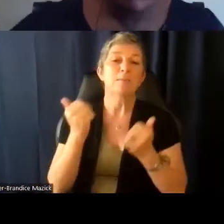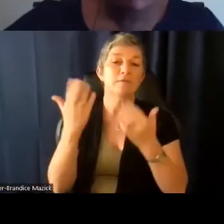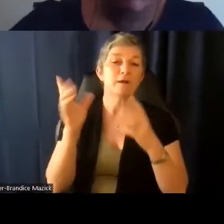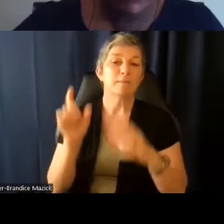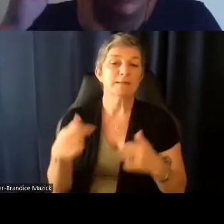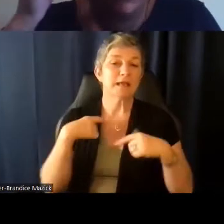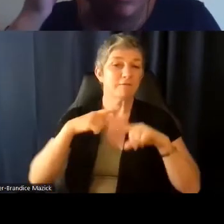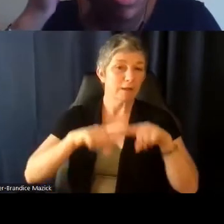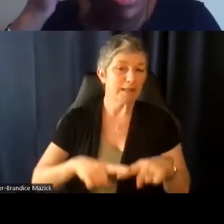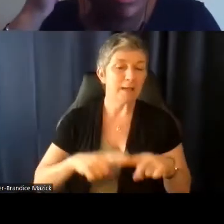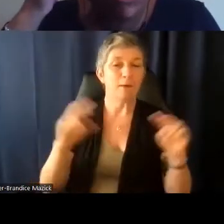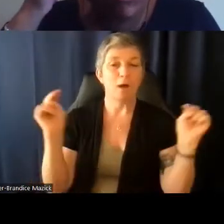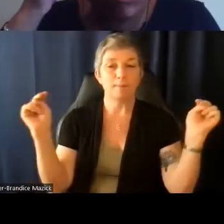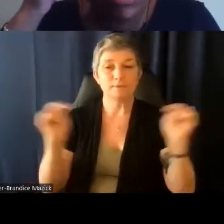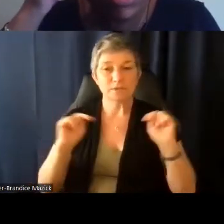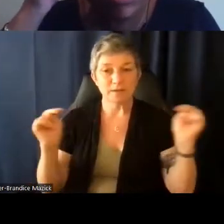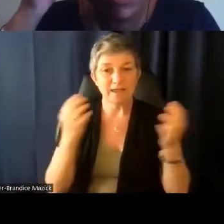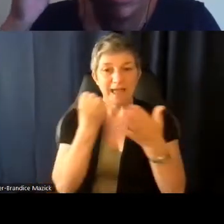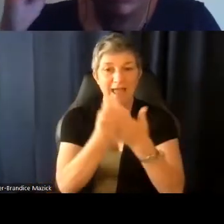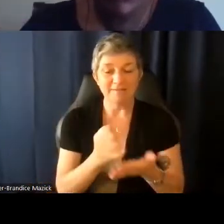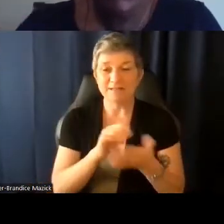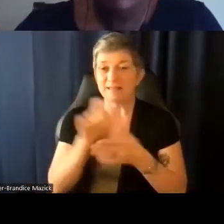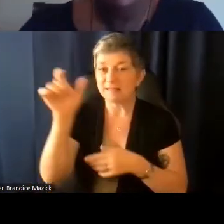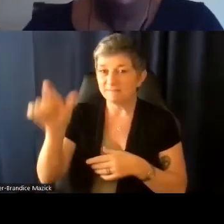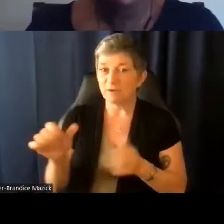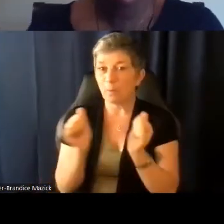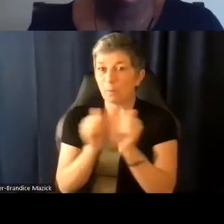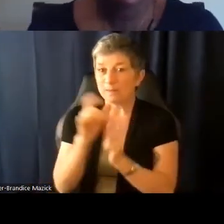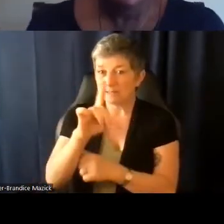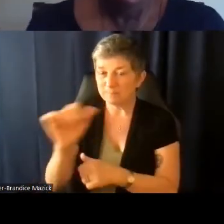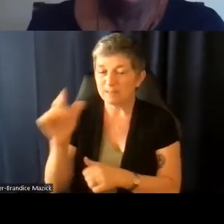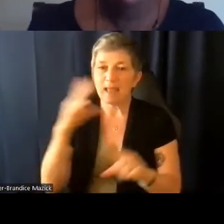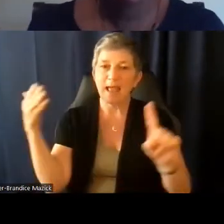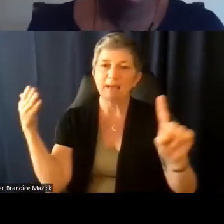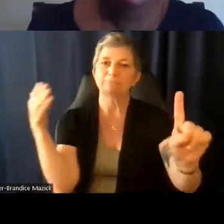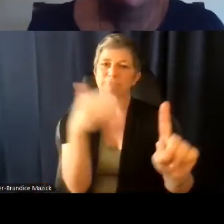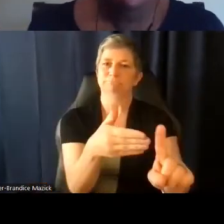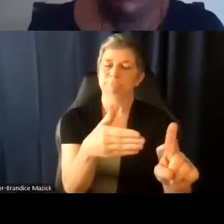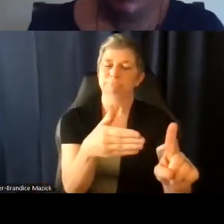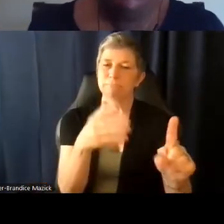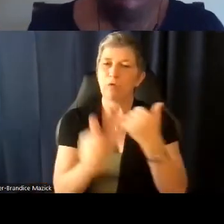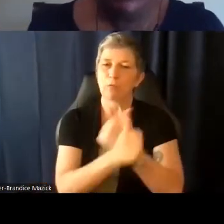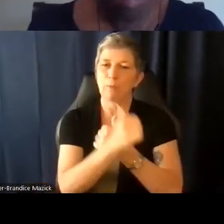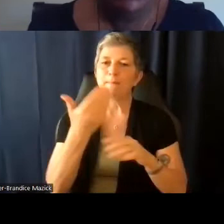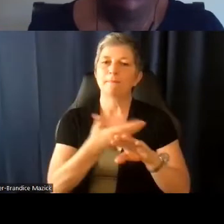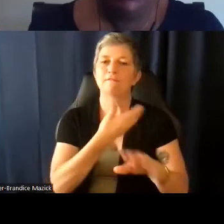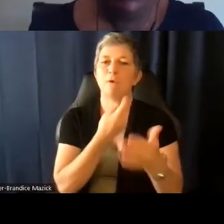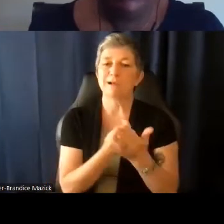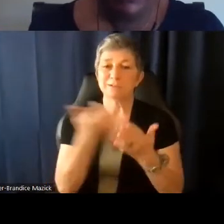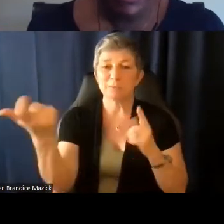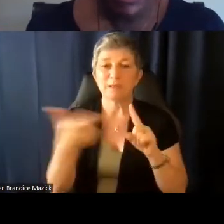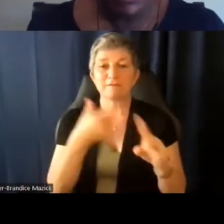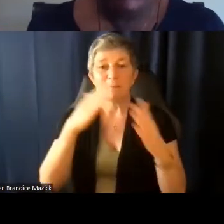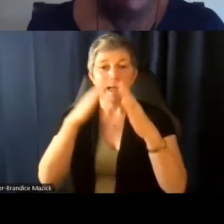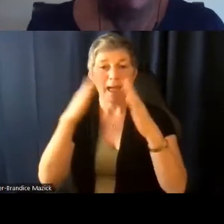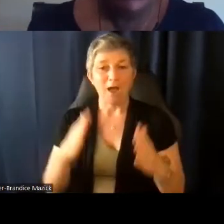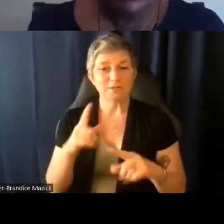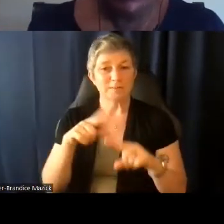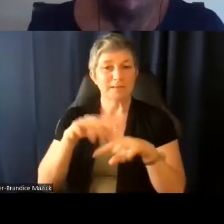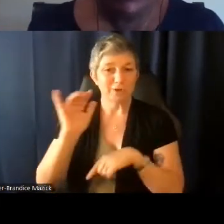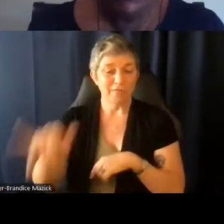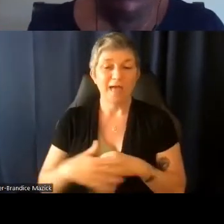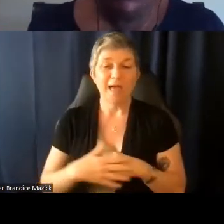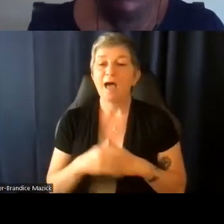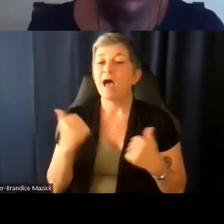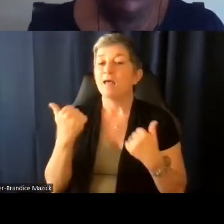reliable, objective evidence that an individual with a disability poses a direct threat before excluding them from housing on that basis. And a provider